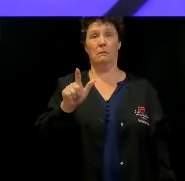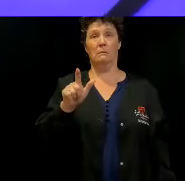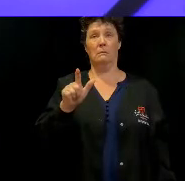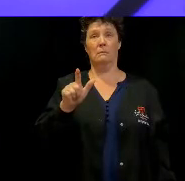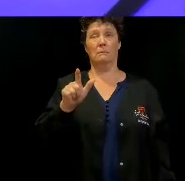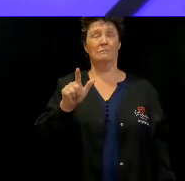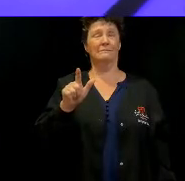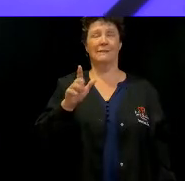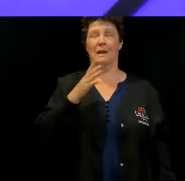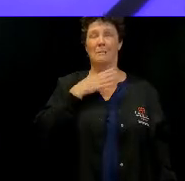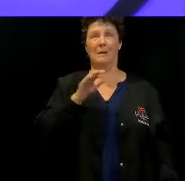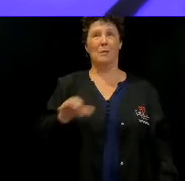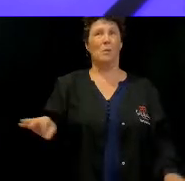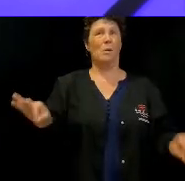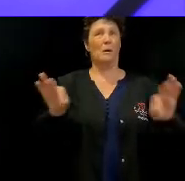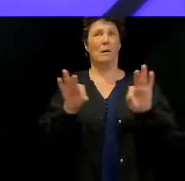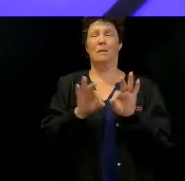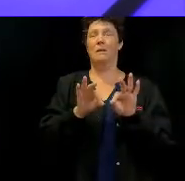be moved.